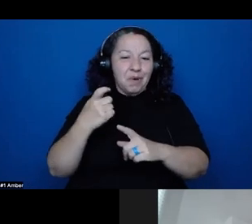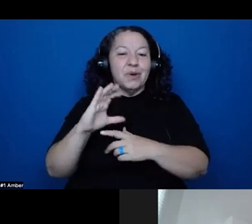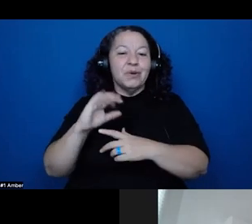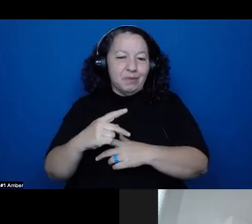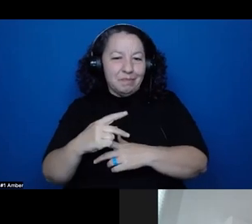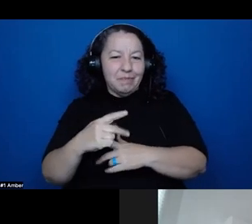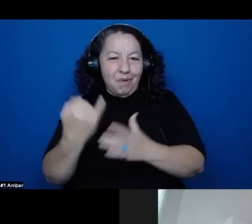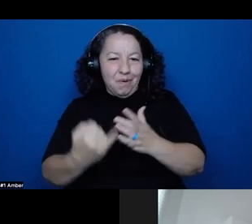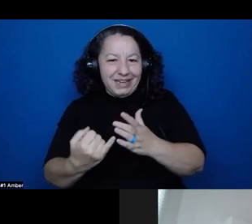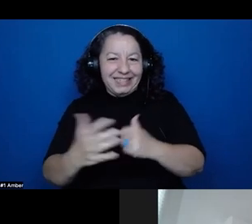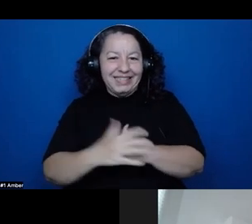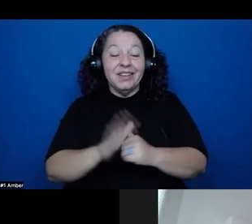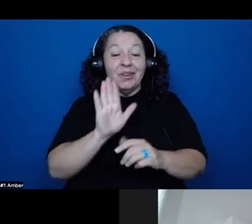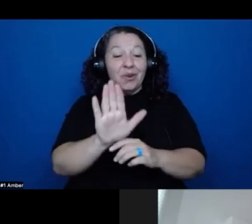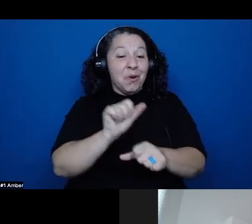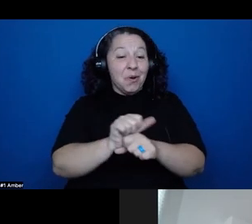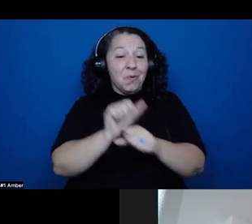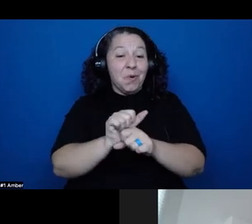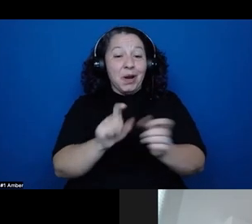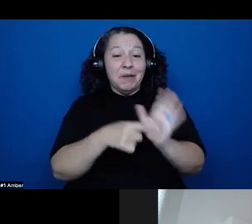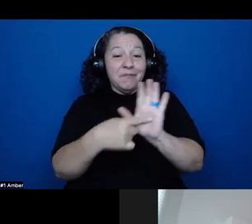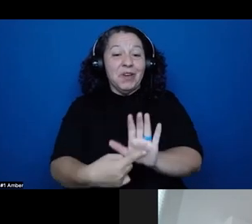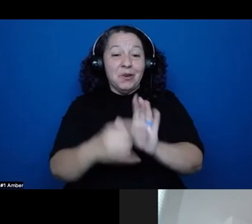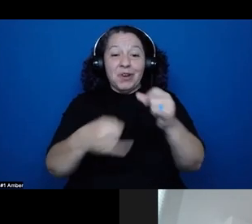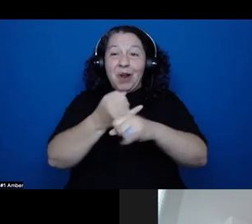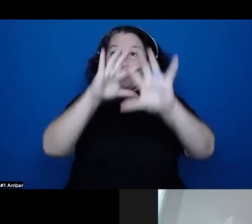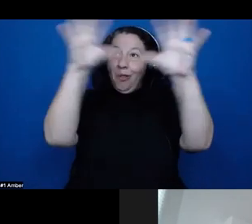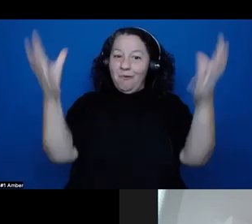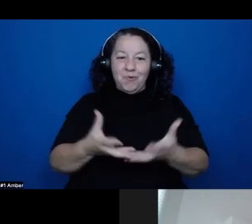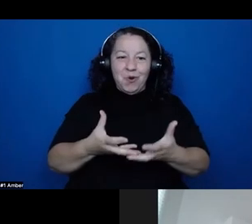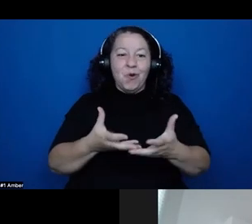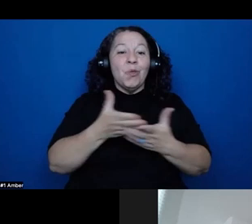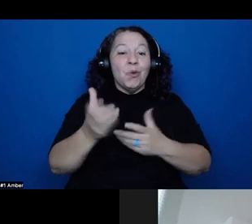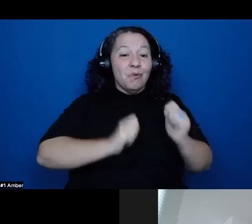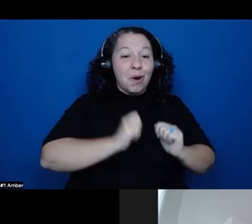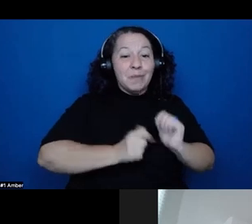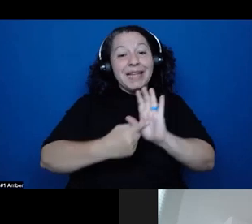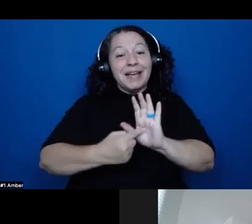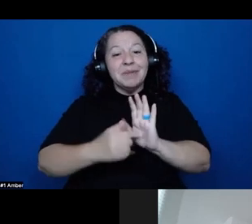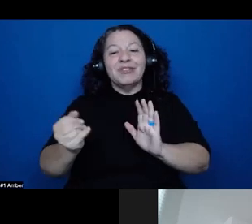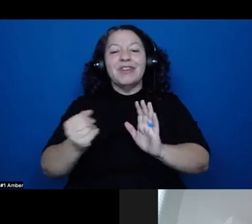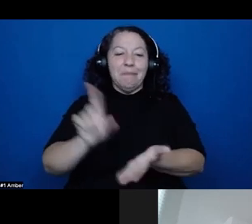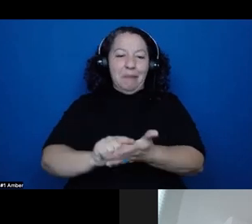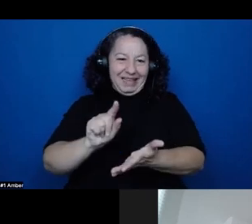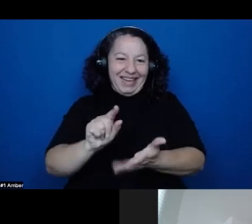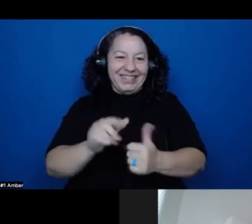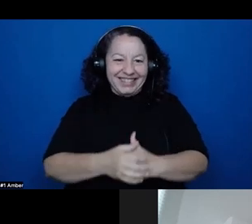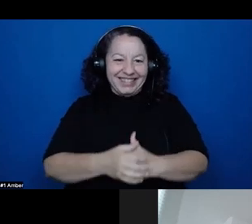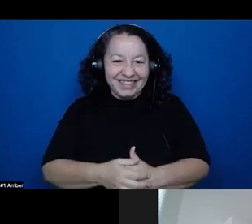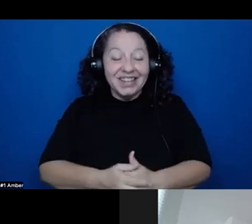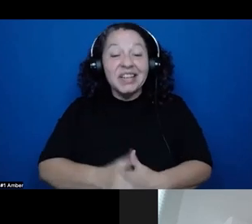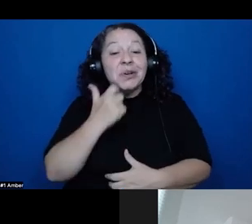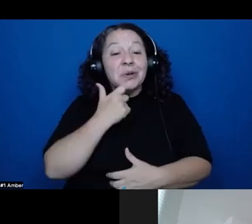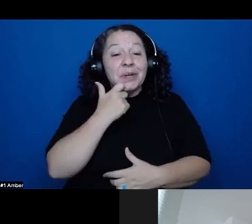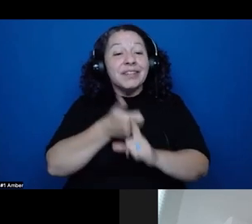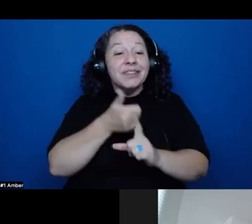featured internationally in the modes of performance, exhibition, and publication. Recently, her